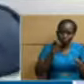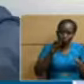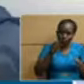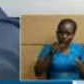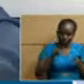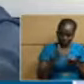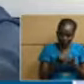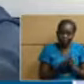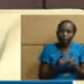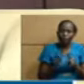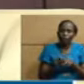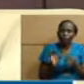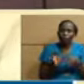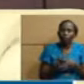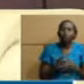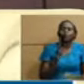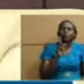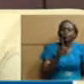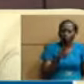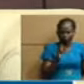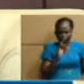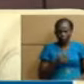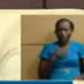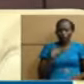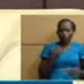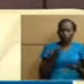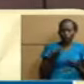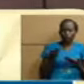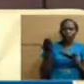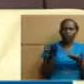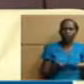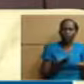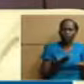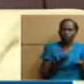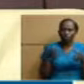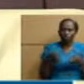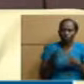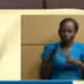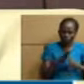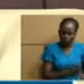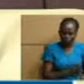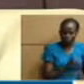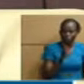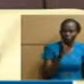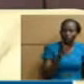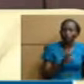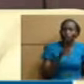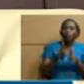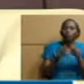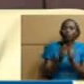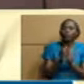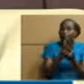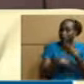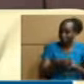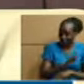unique. Let me bring in someone from one of those groups that are defined as vulnerable without debate, people with